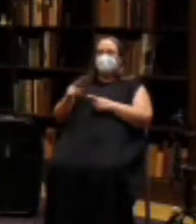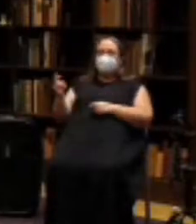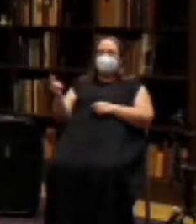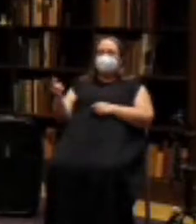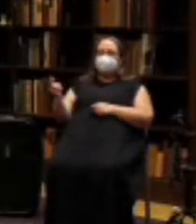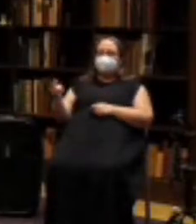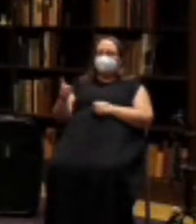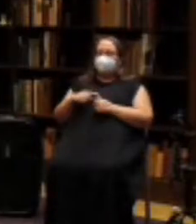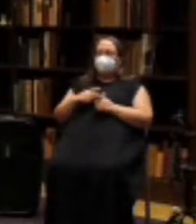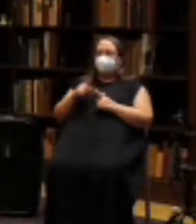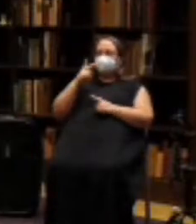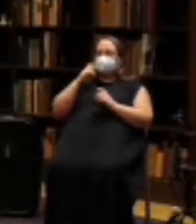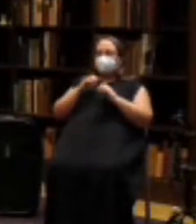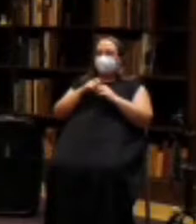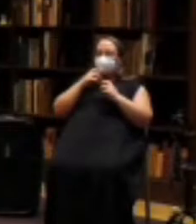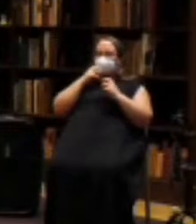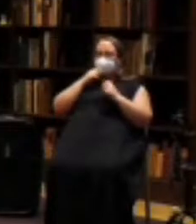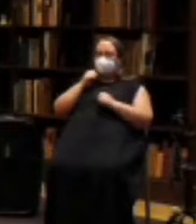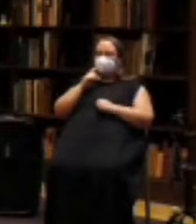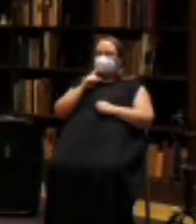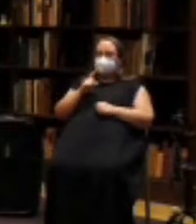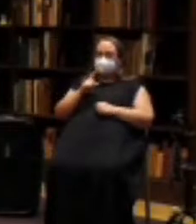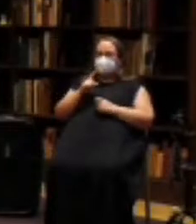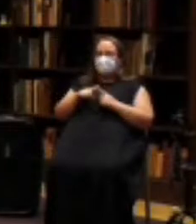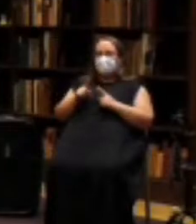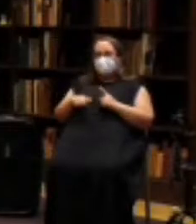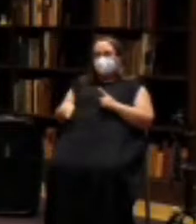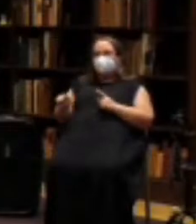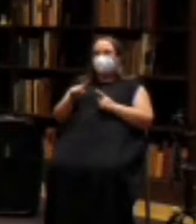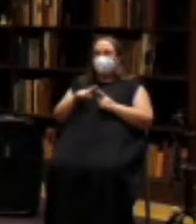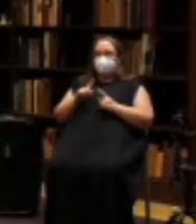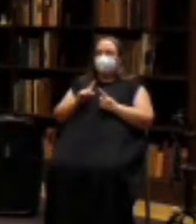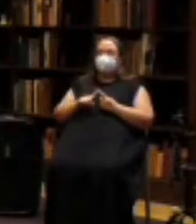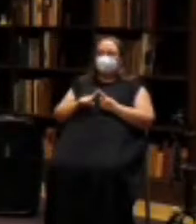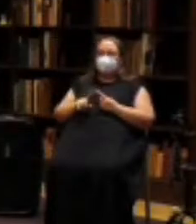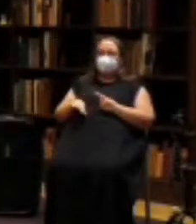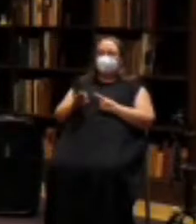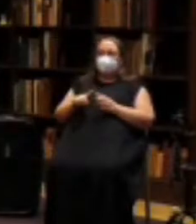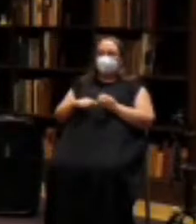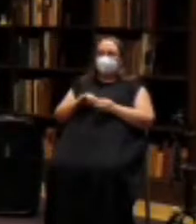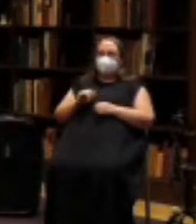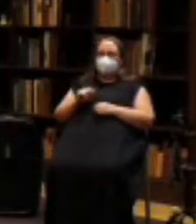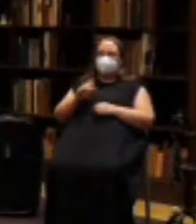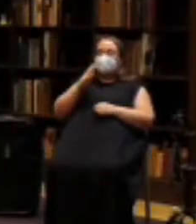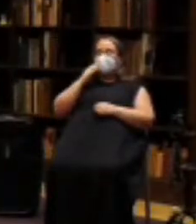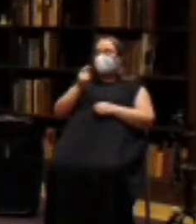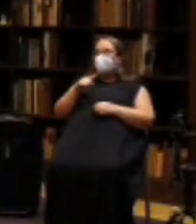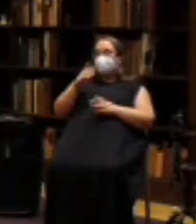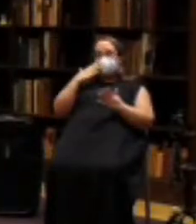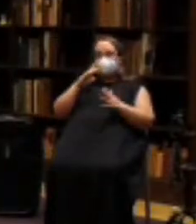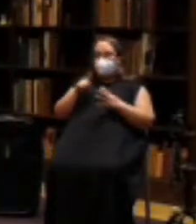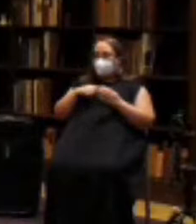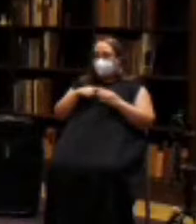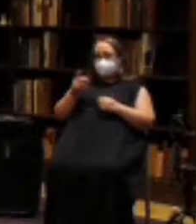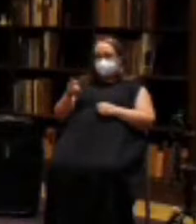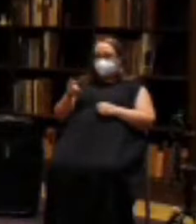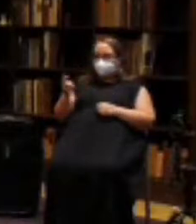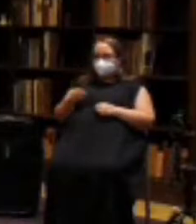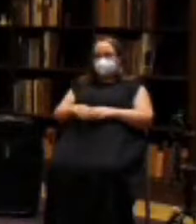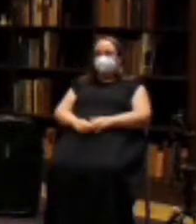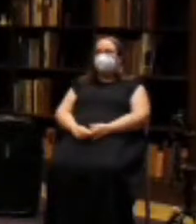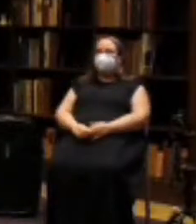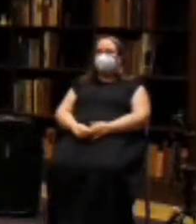history and see how meaningful it is to them to find out about this, because they don't know about this history,